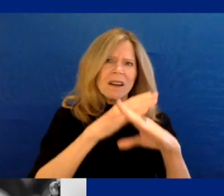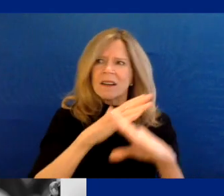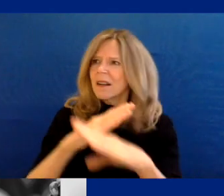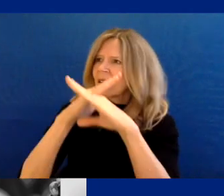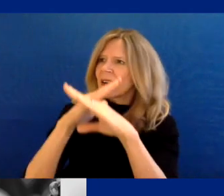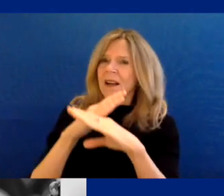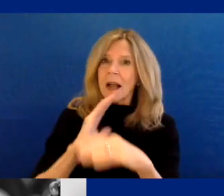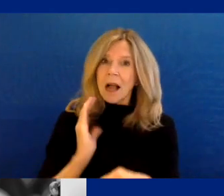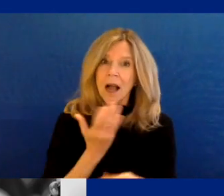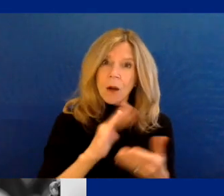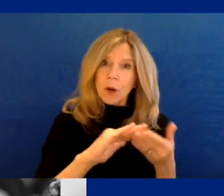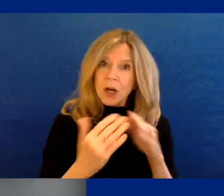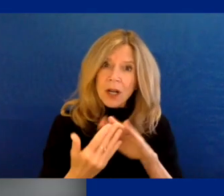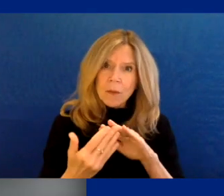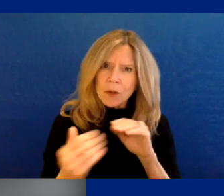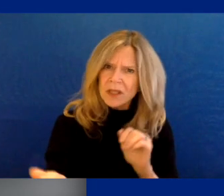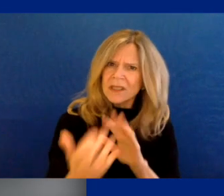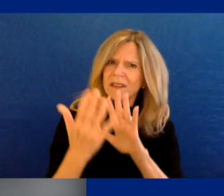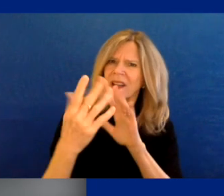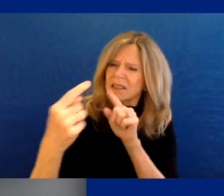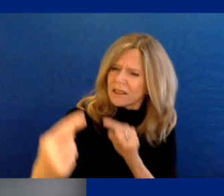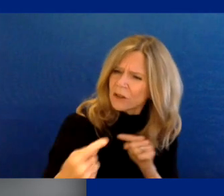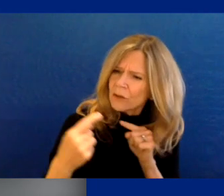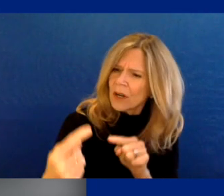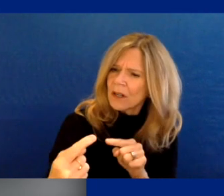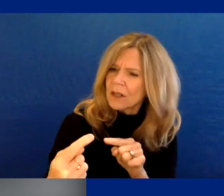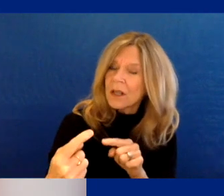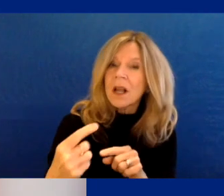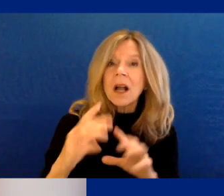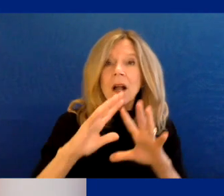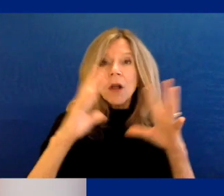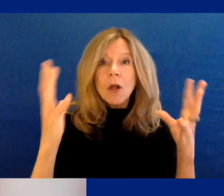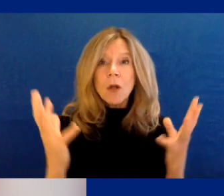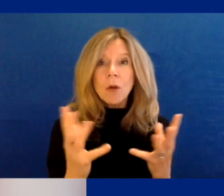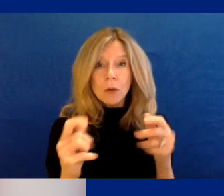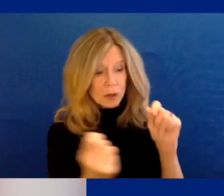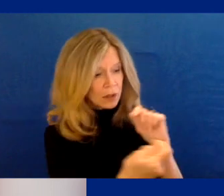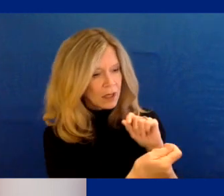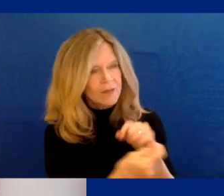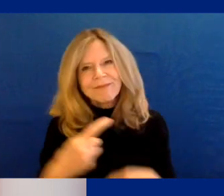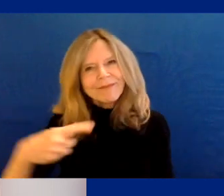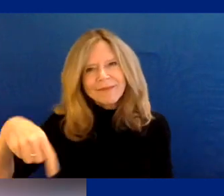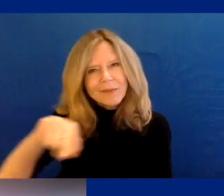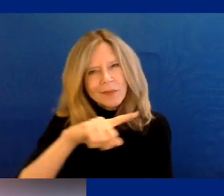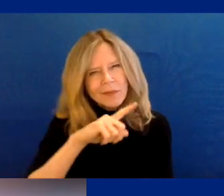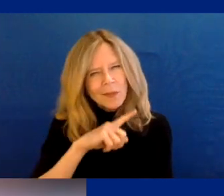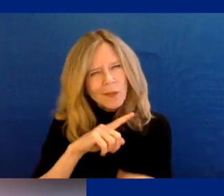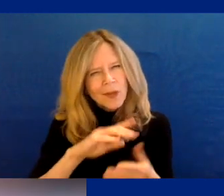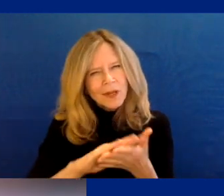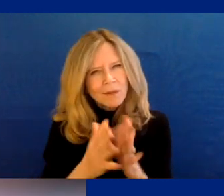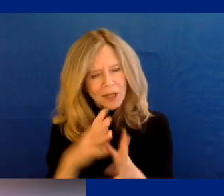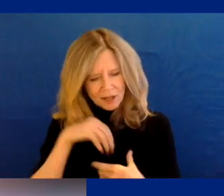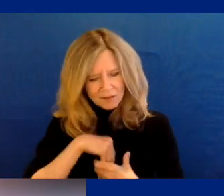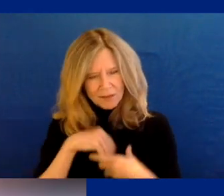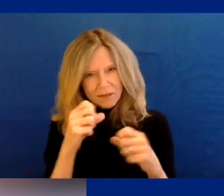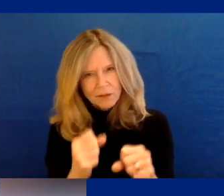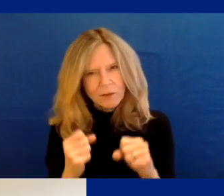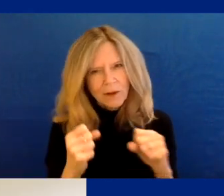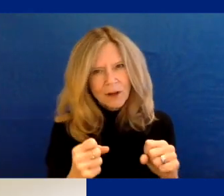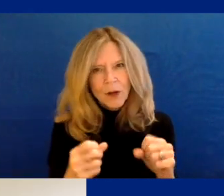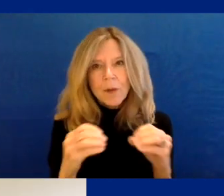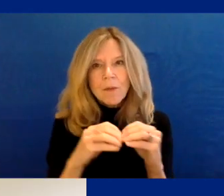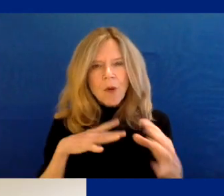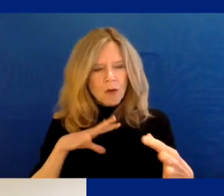the challenges our communities have been up against. But while the world has changed, we grew stronger, more